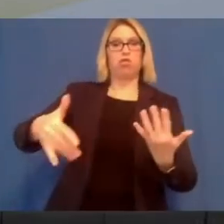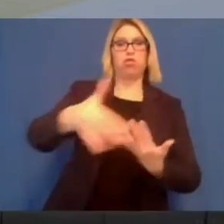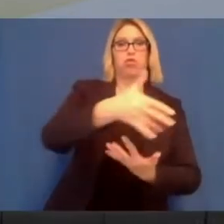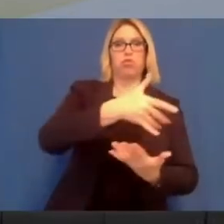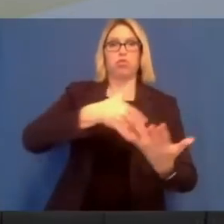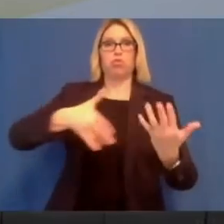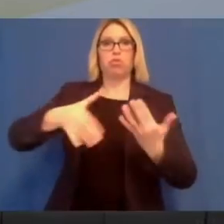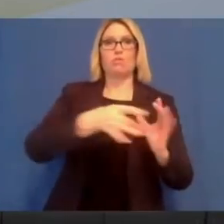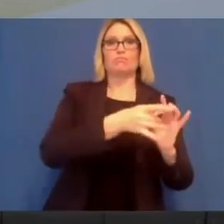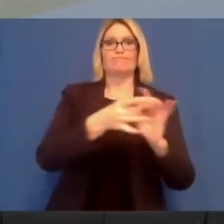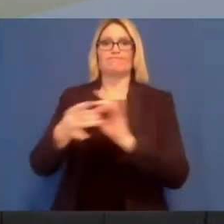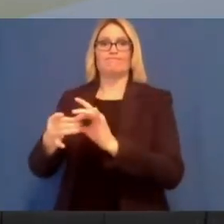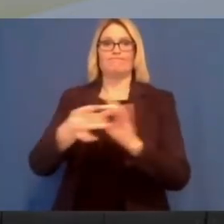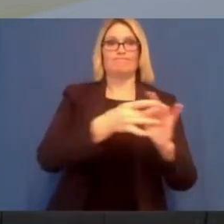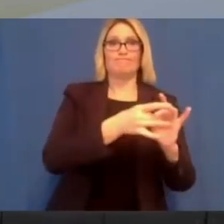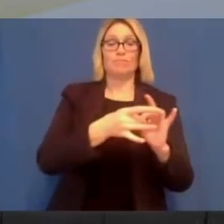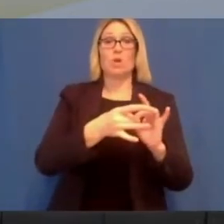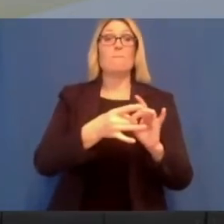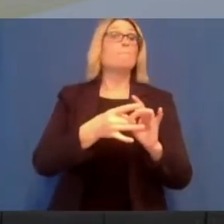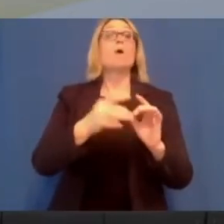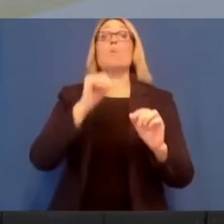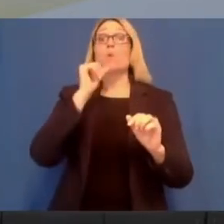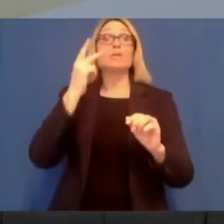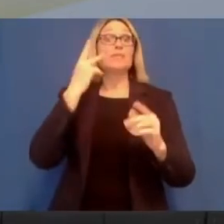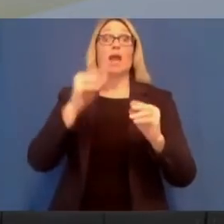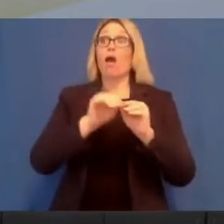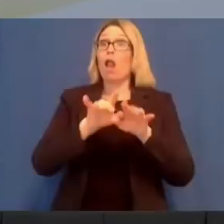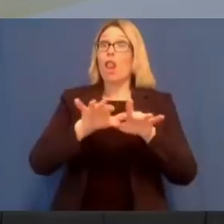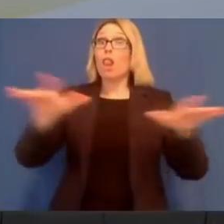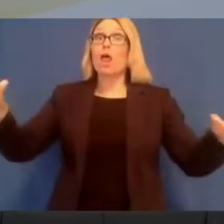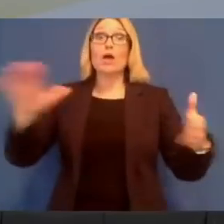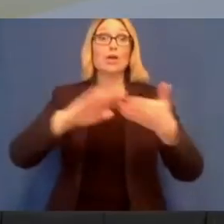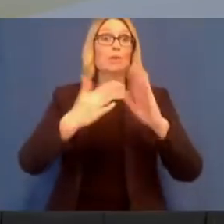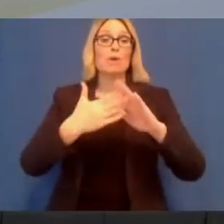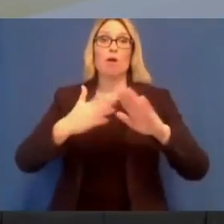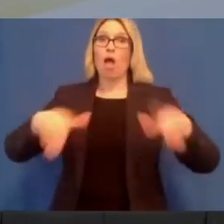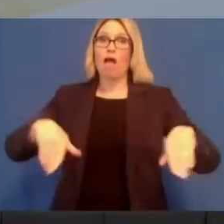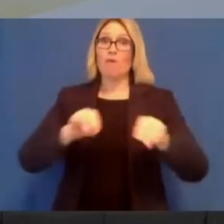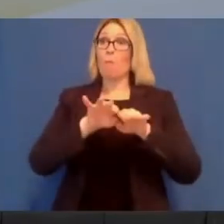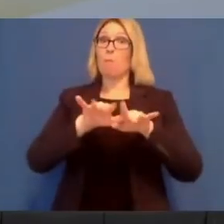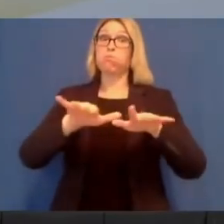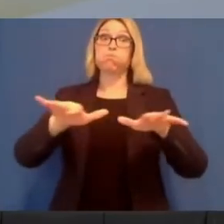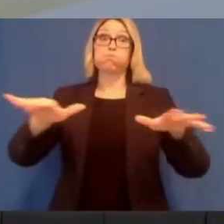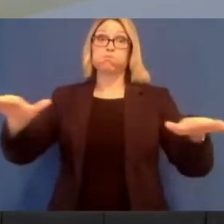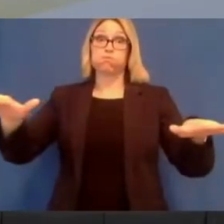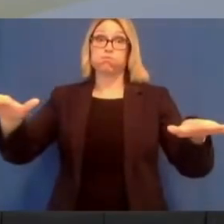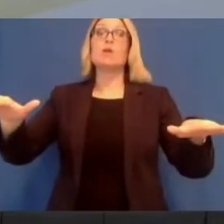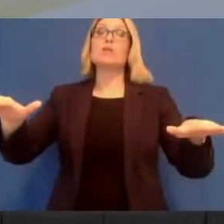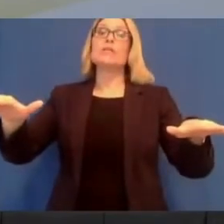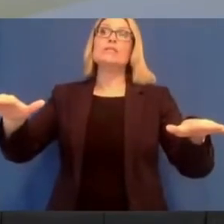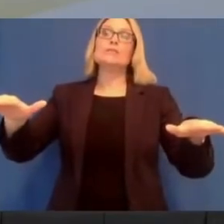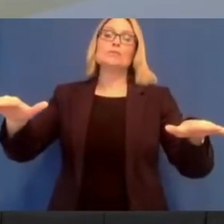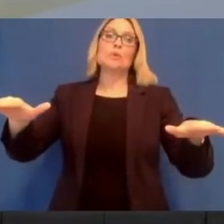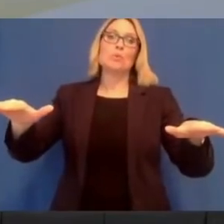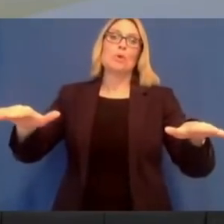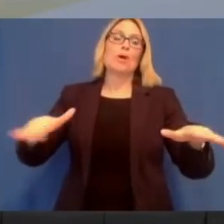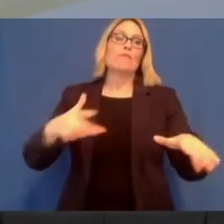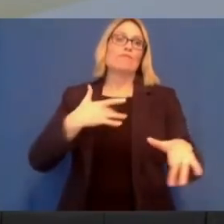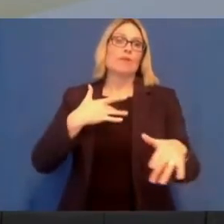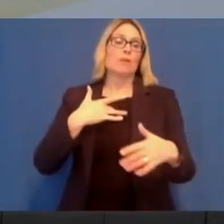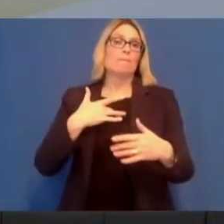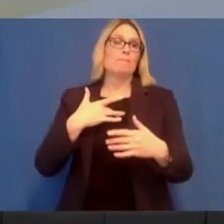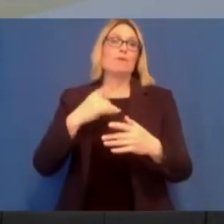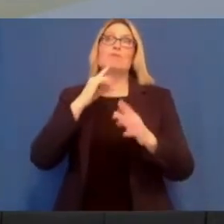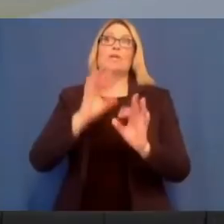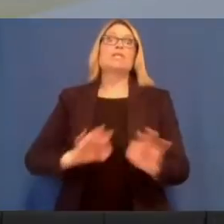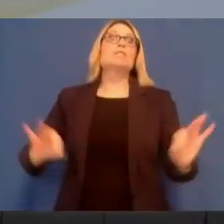seeing widespread community transmission at this point in time, and so that's why, in many ways, it's so